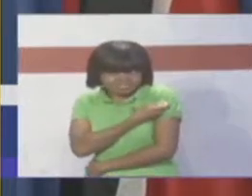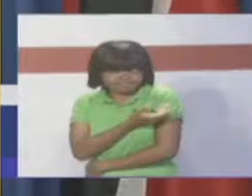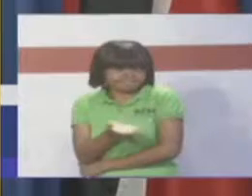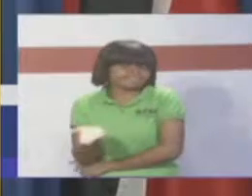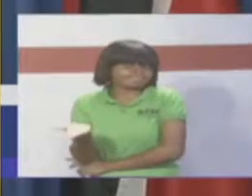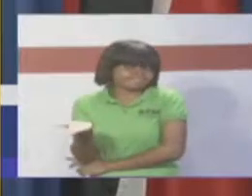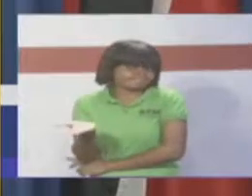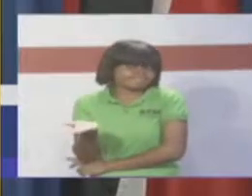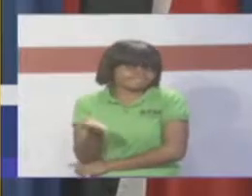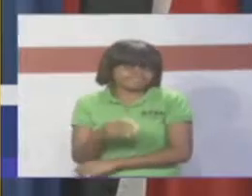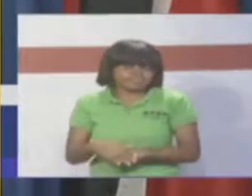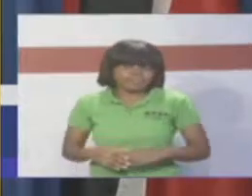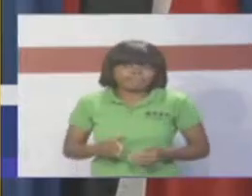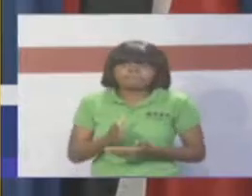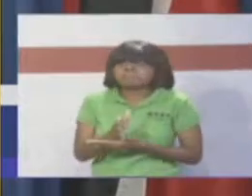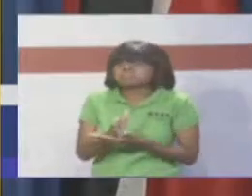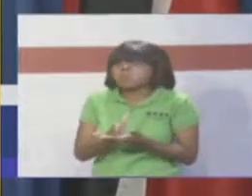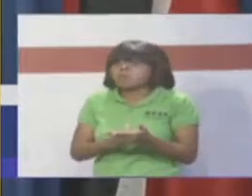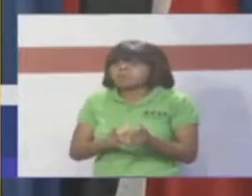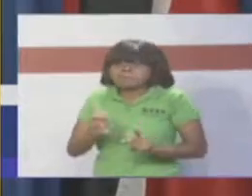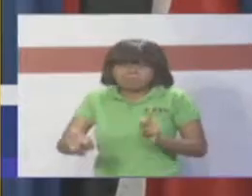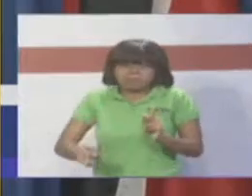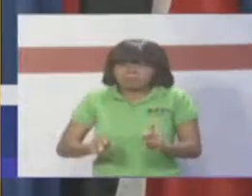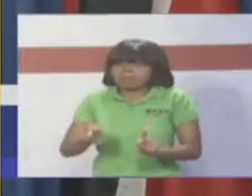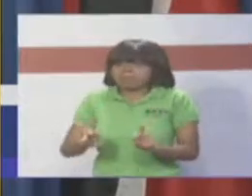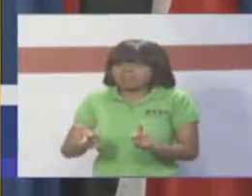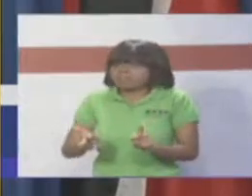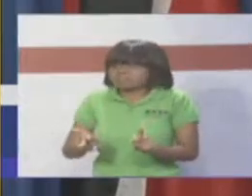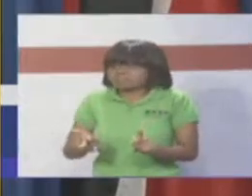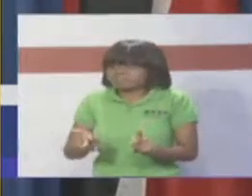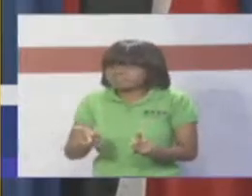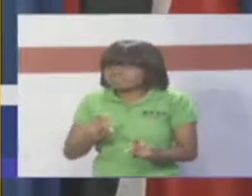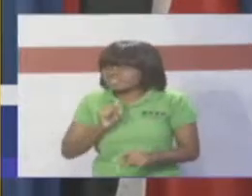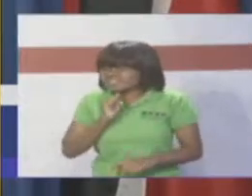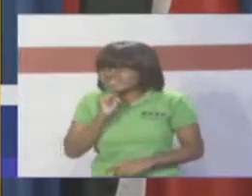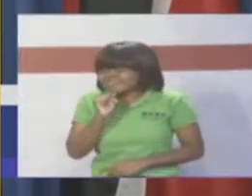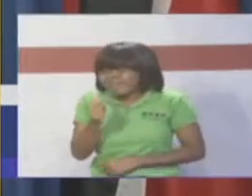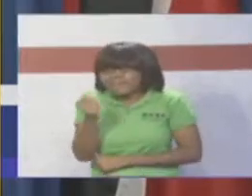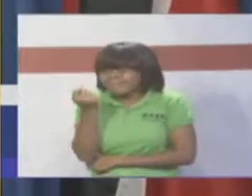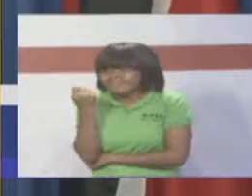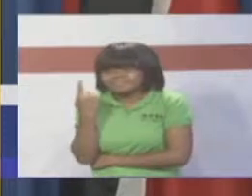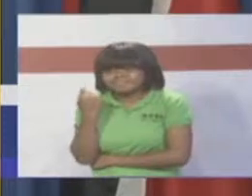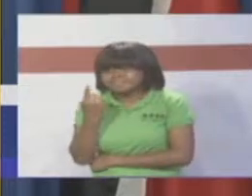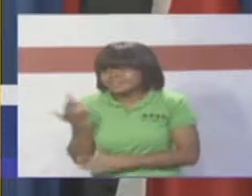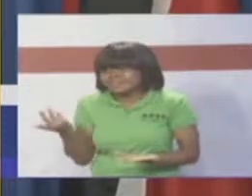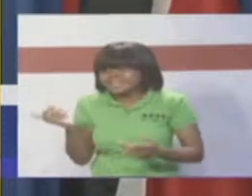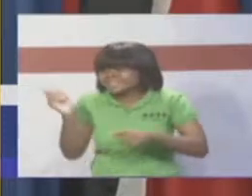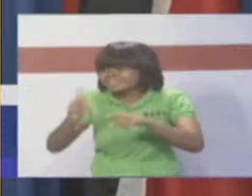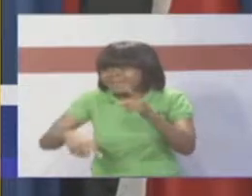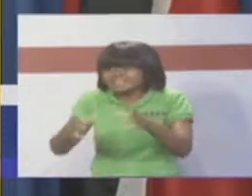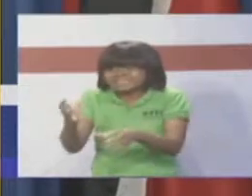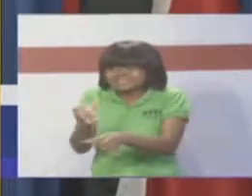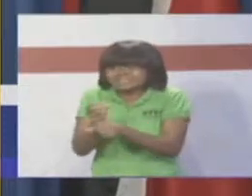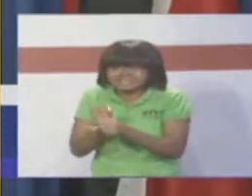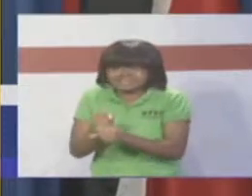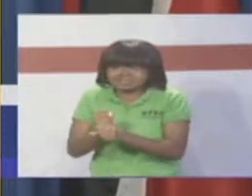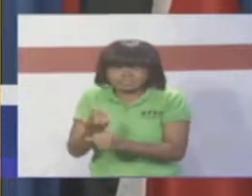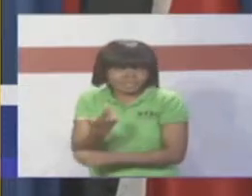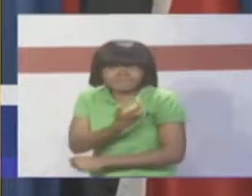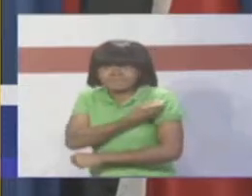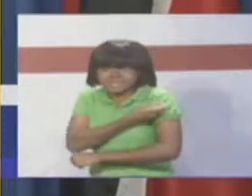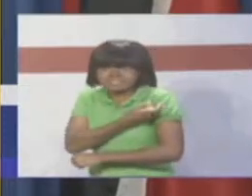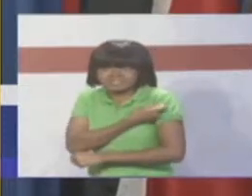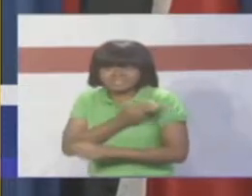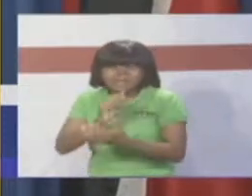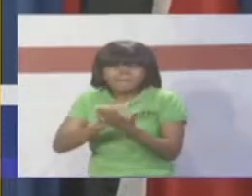and we'd be all right. Get the vaccine. Vaccines were hard to get. We went through hoops. We